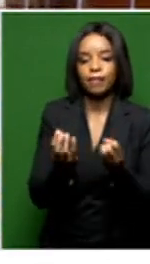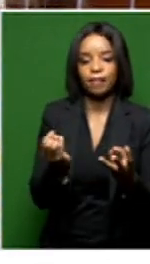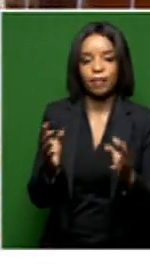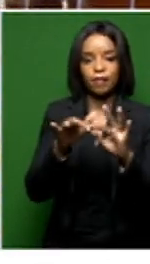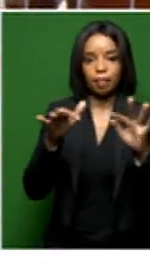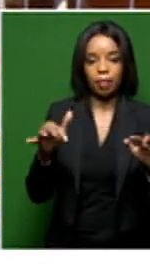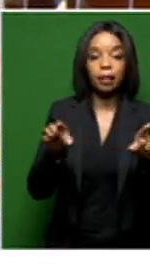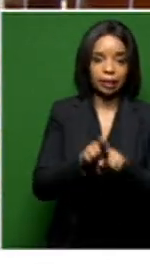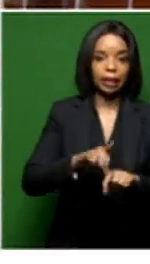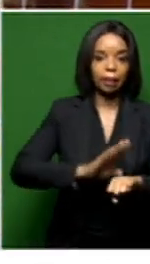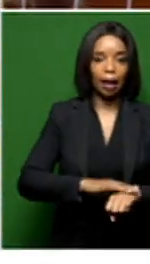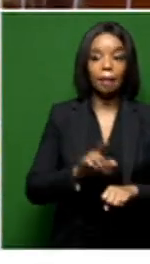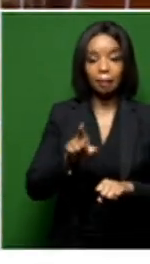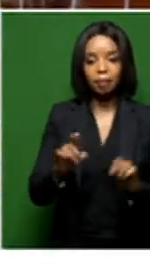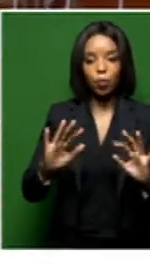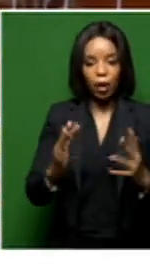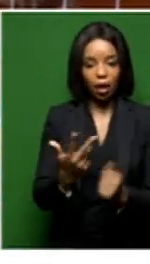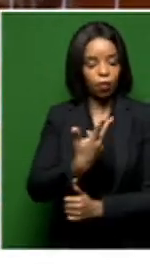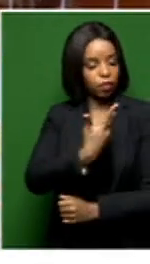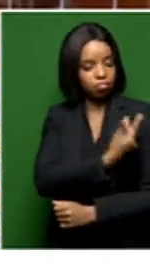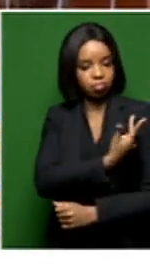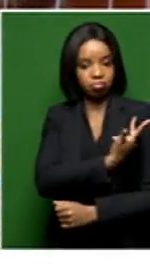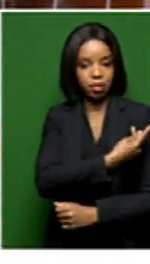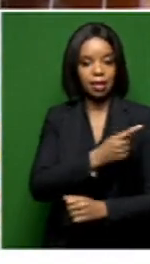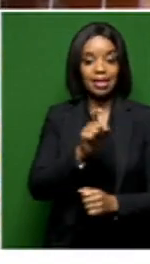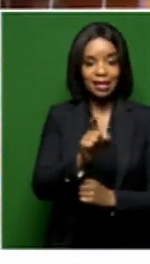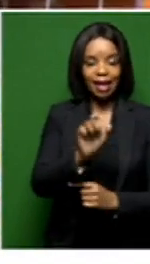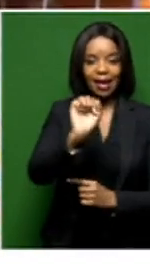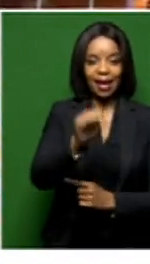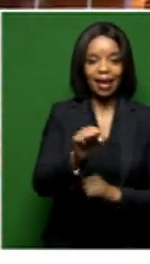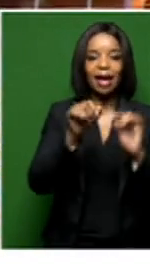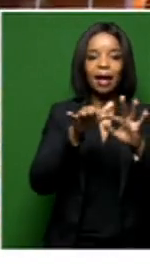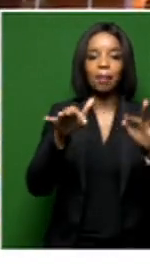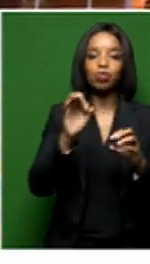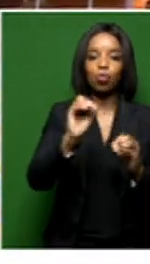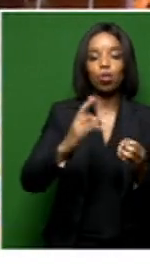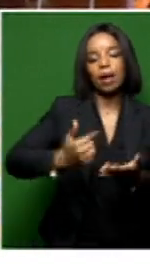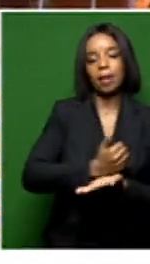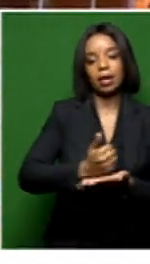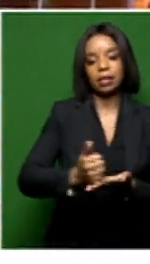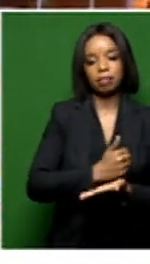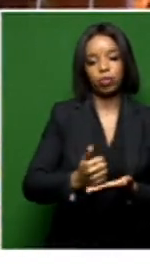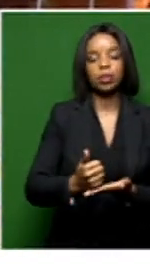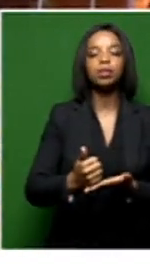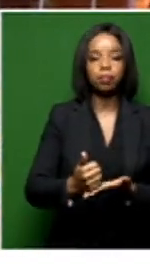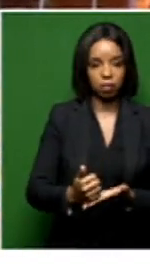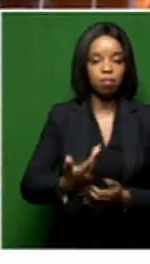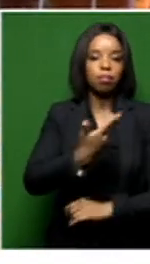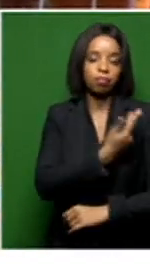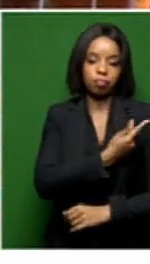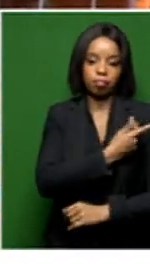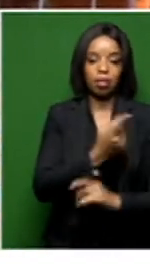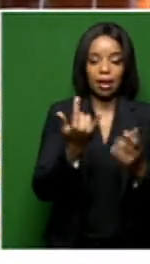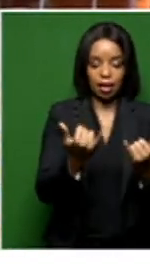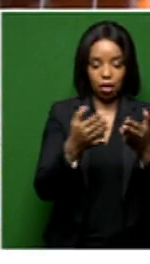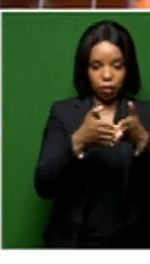able to vaccinate. But of course, with the vaccination, it's only those with passports that we were able to. Hence, our appeal to